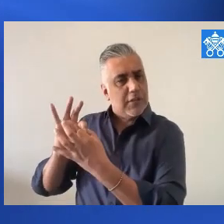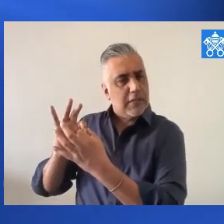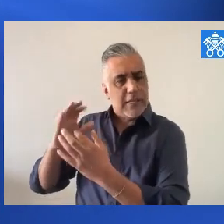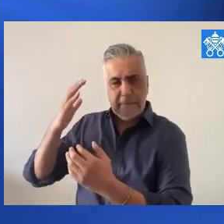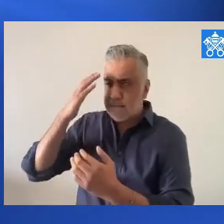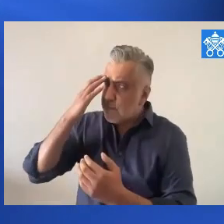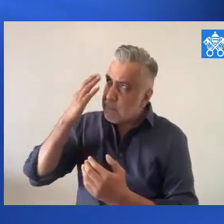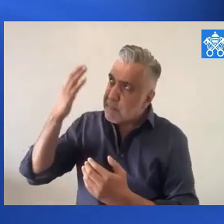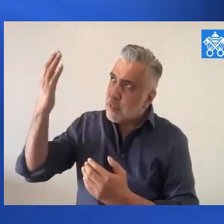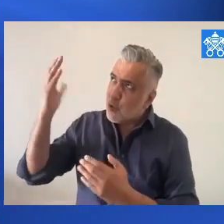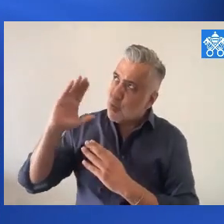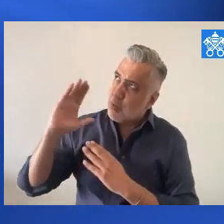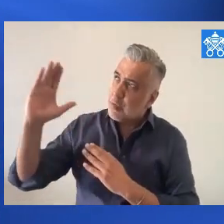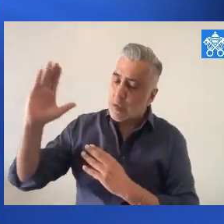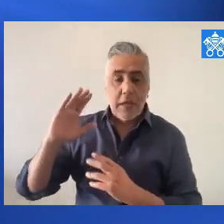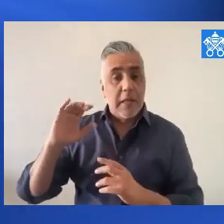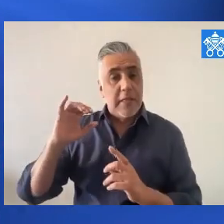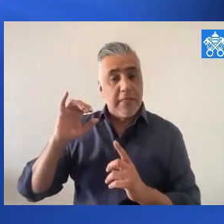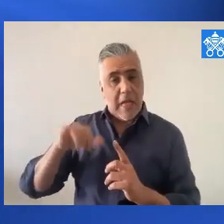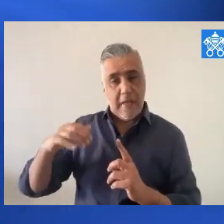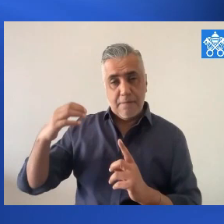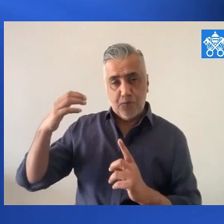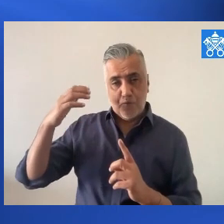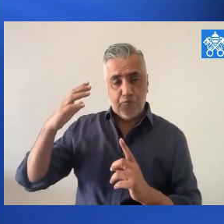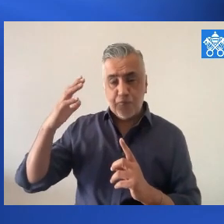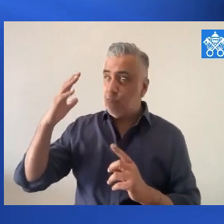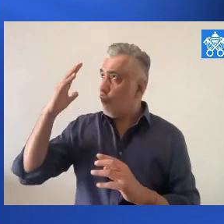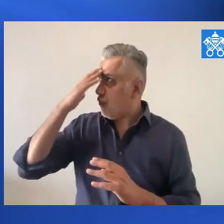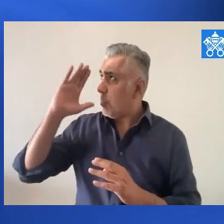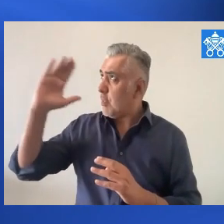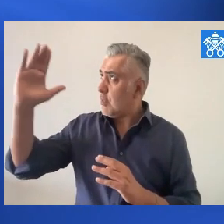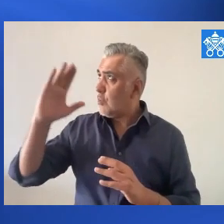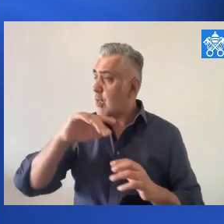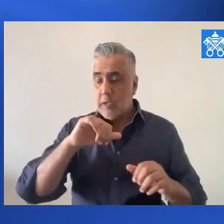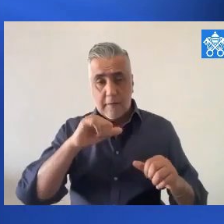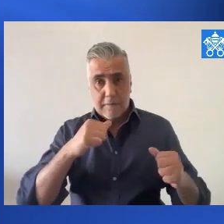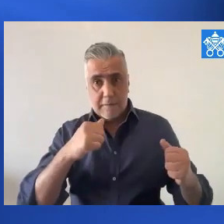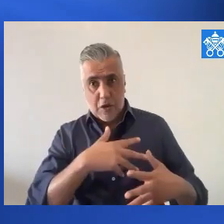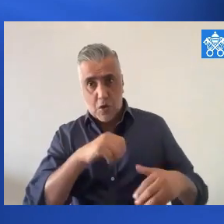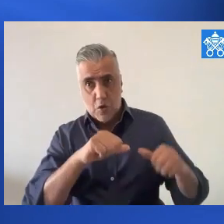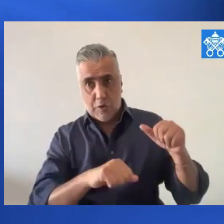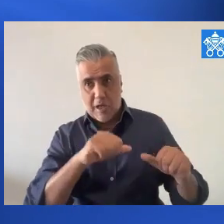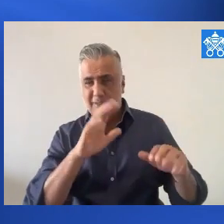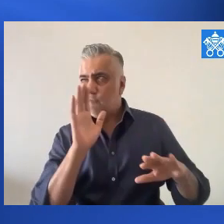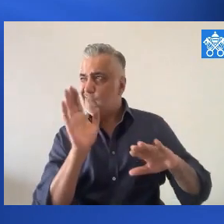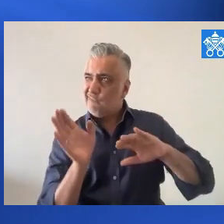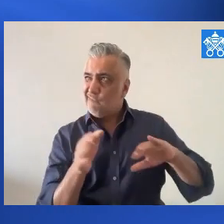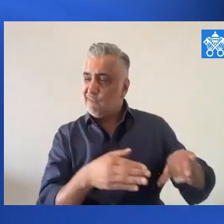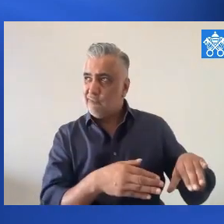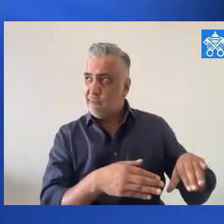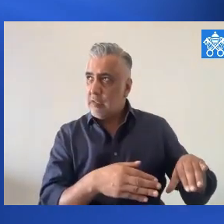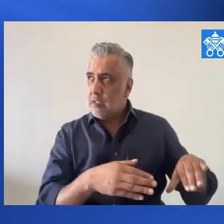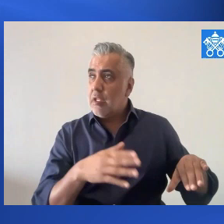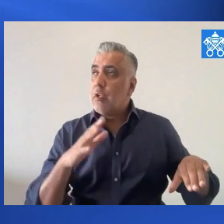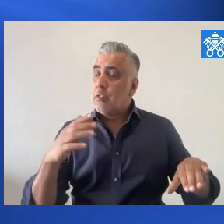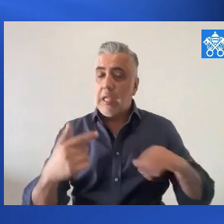It's also this connection, this familiarity with God. This familiarity overcomes fear or doubt